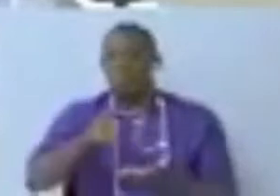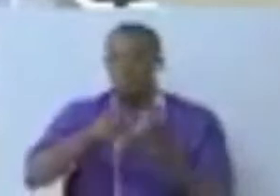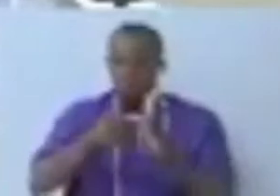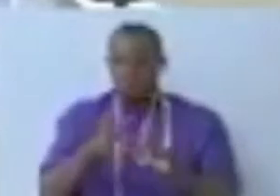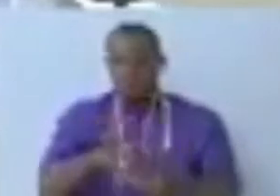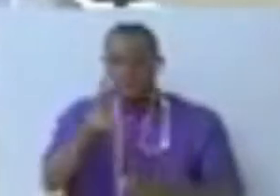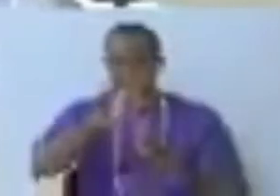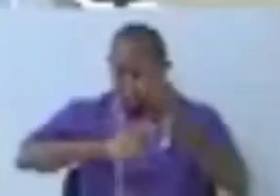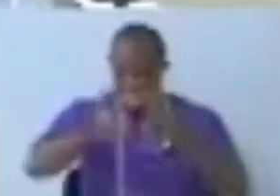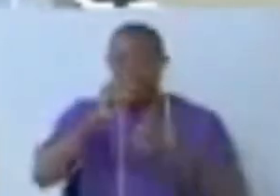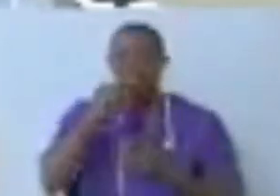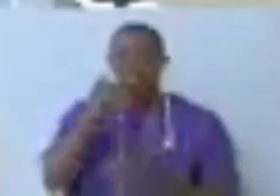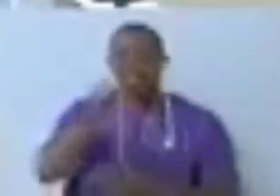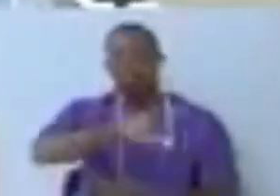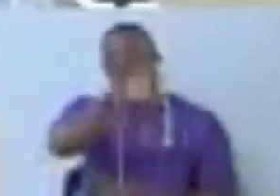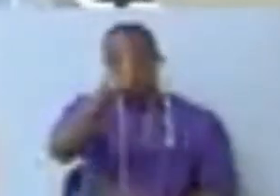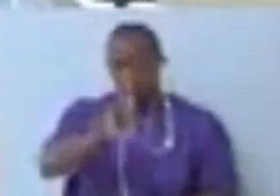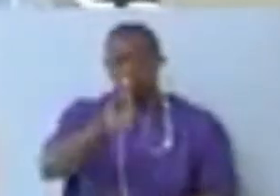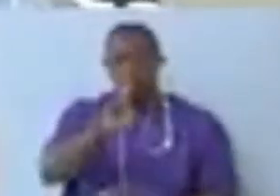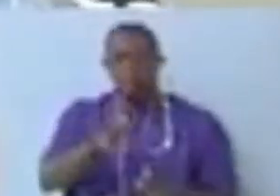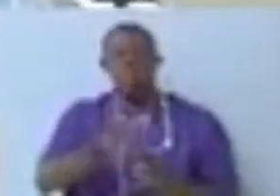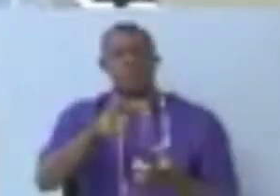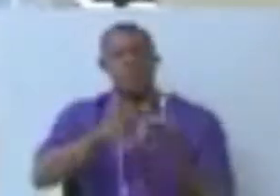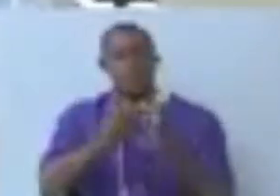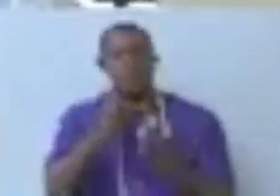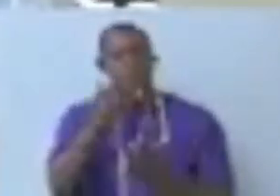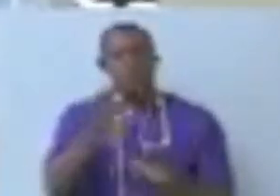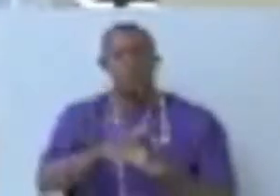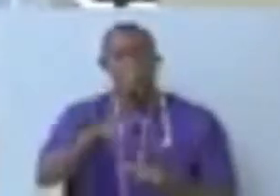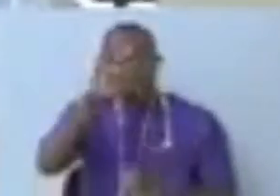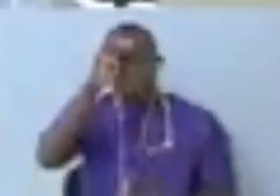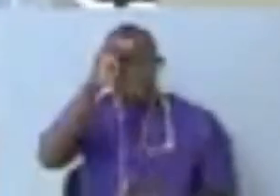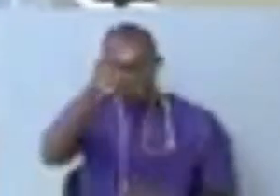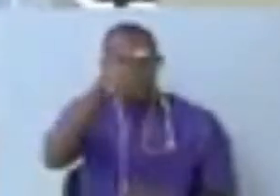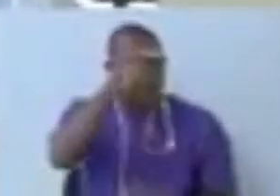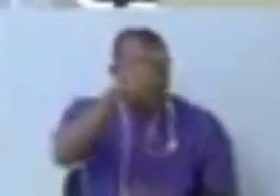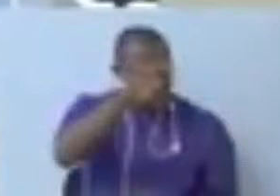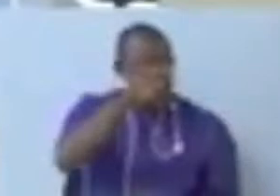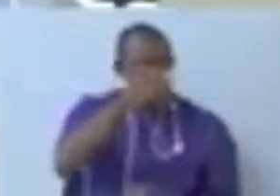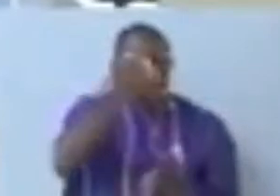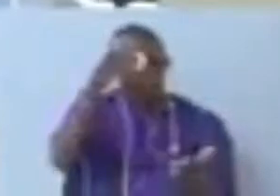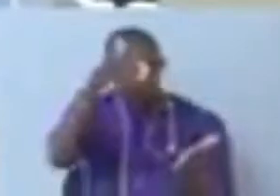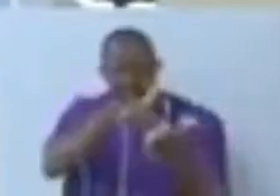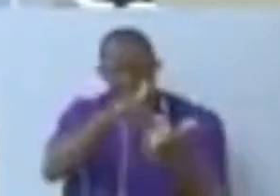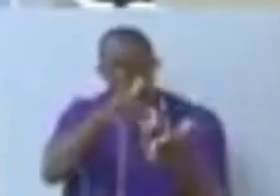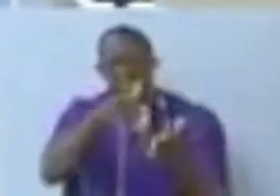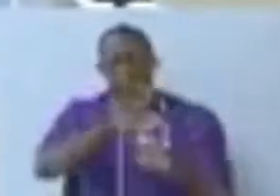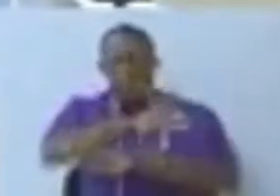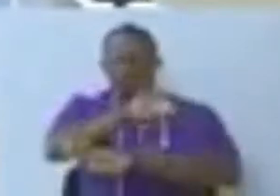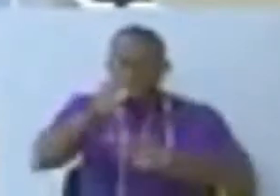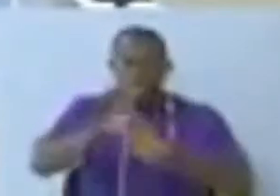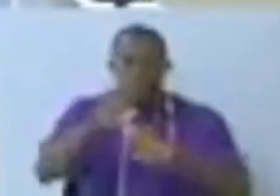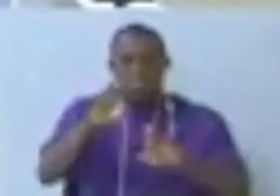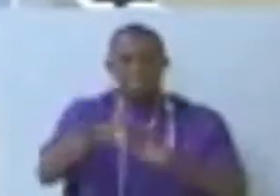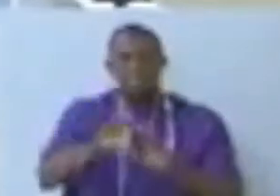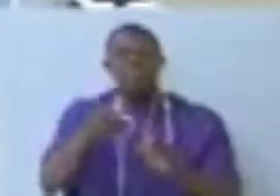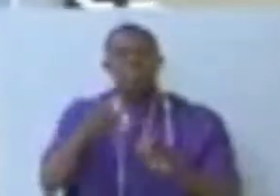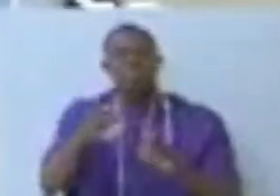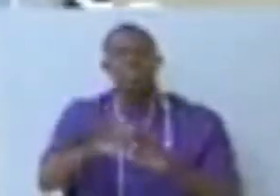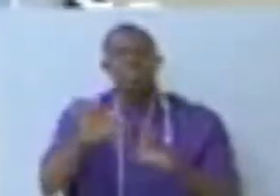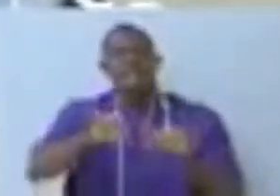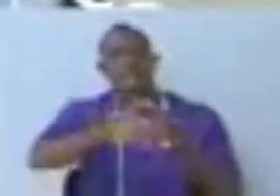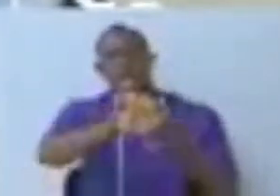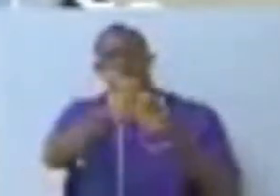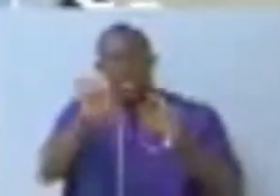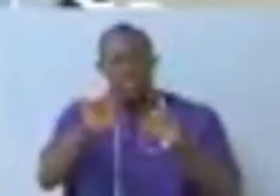asked, so did the ministers arrive at the Lance Corporal Bojang range?